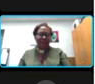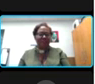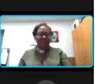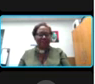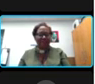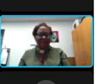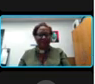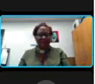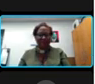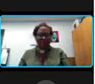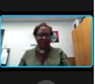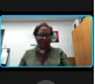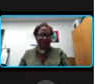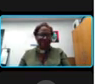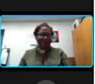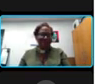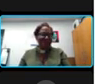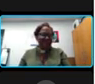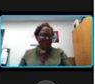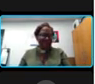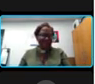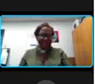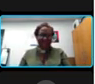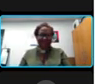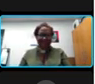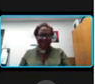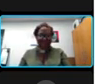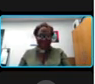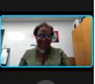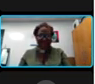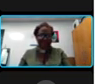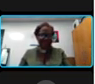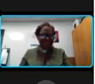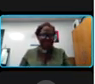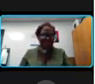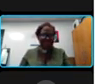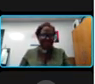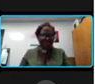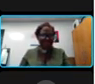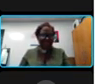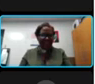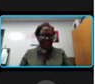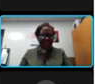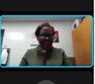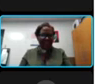repeat notifications that families may receive. Next slide, please.